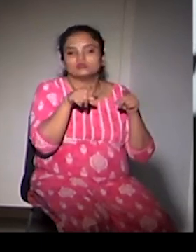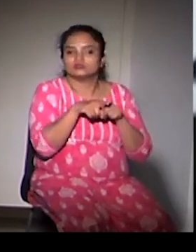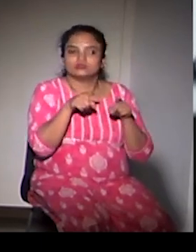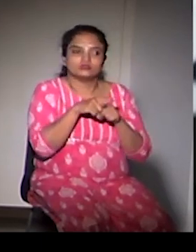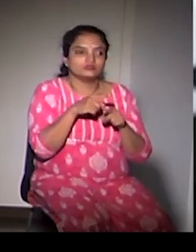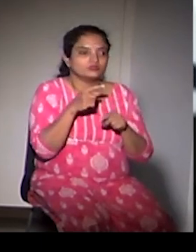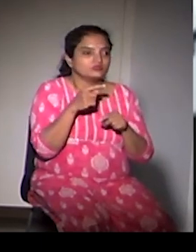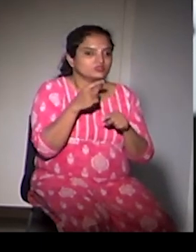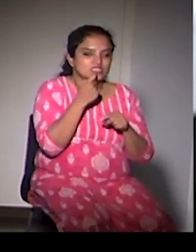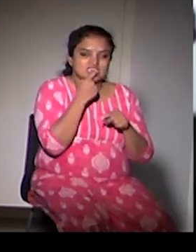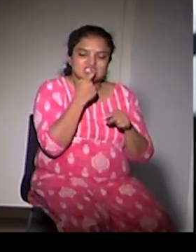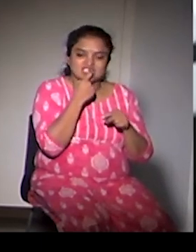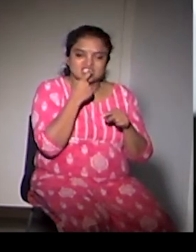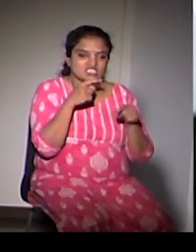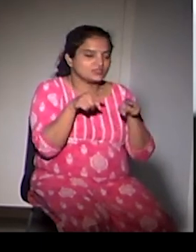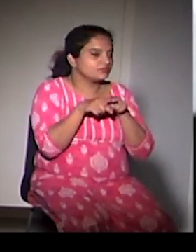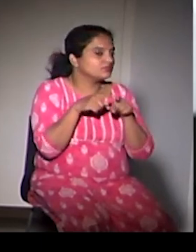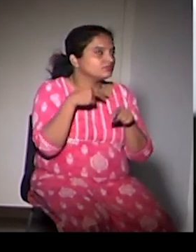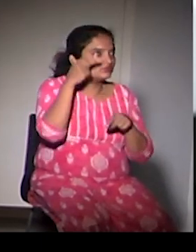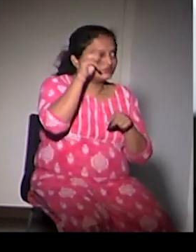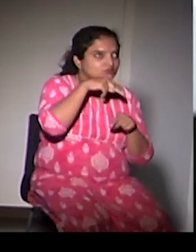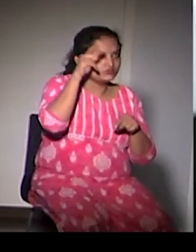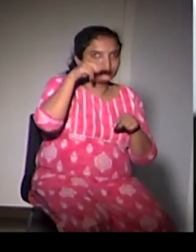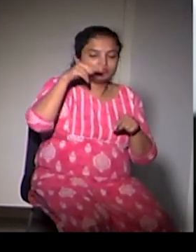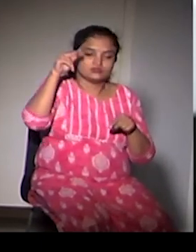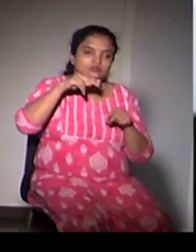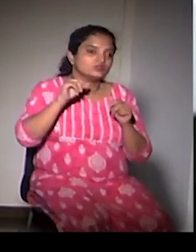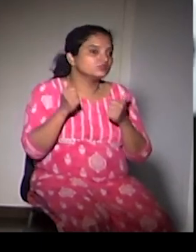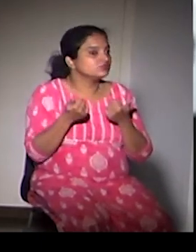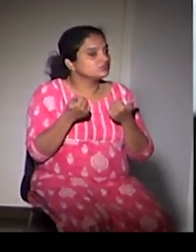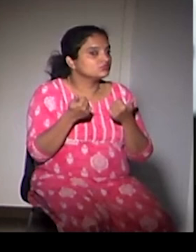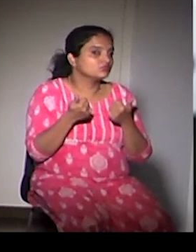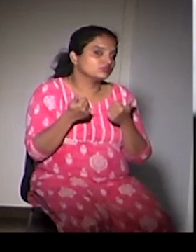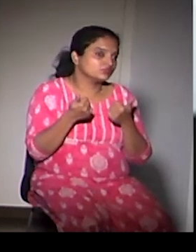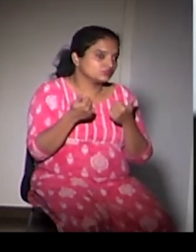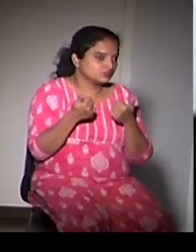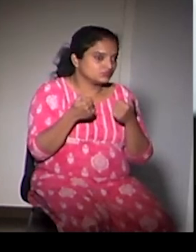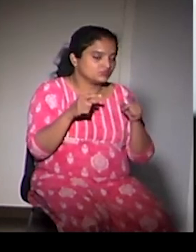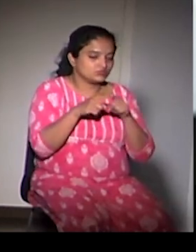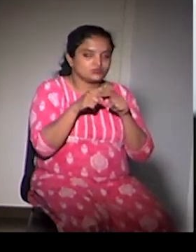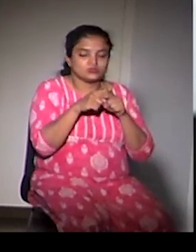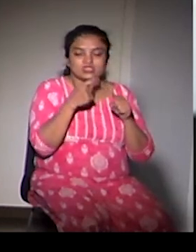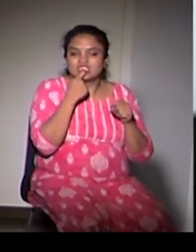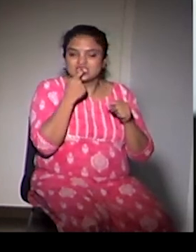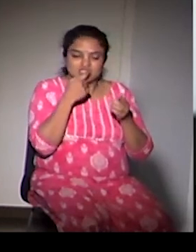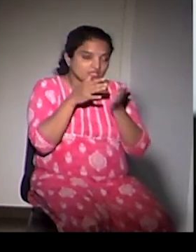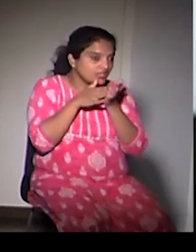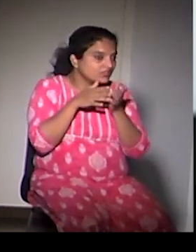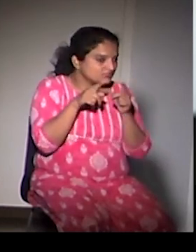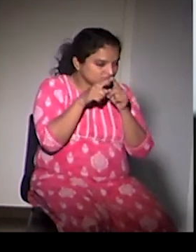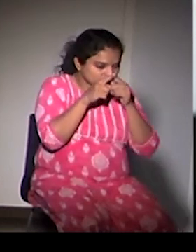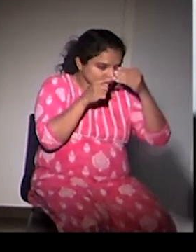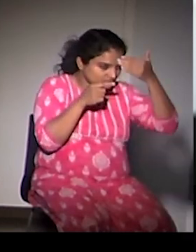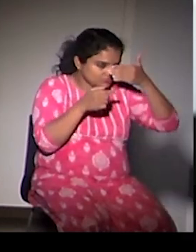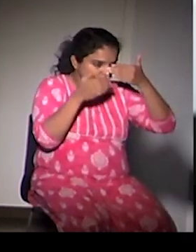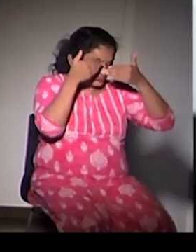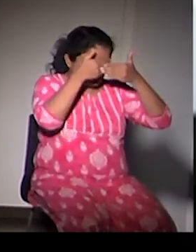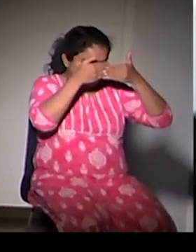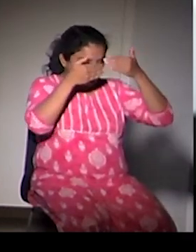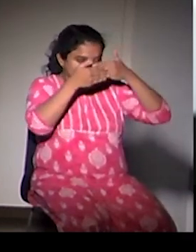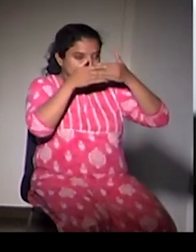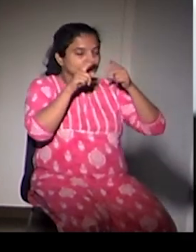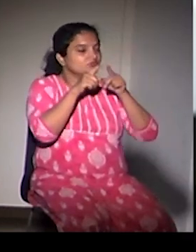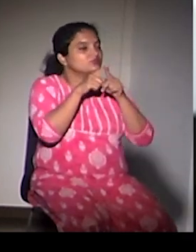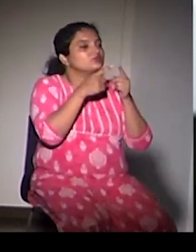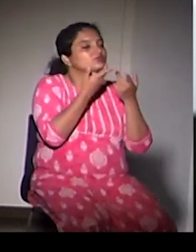white canvas and you just paint on it. It's on a white slip, primarily with blue